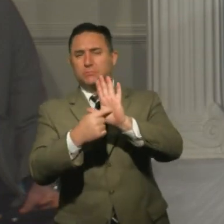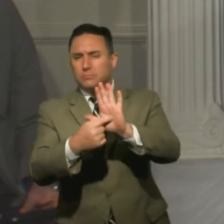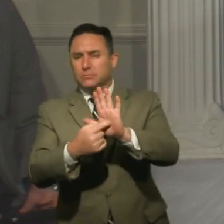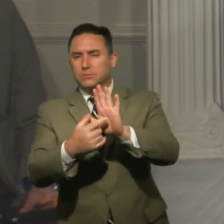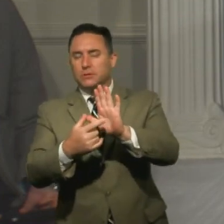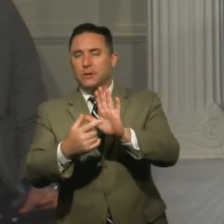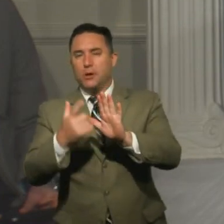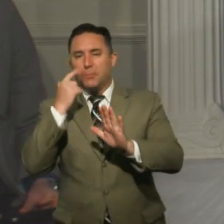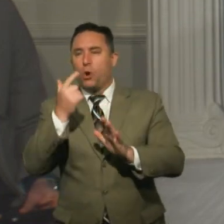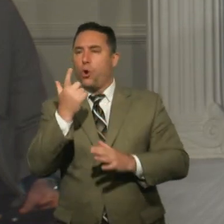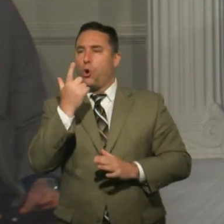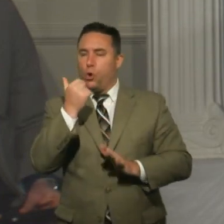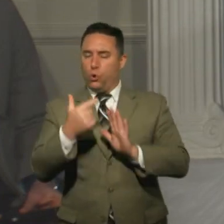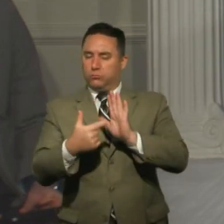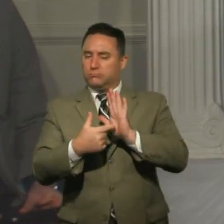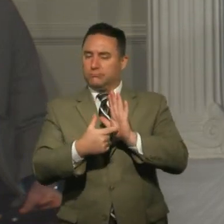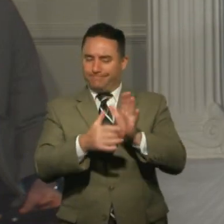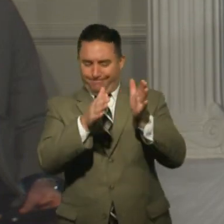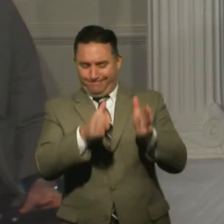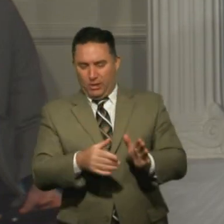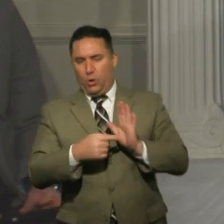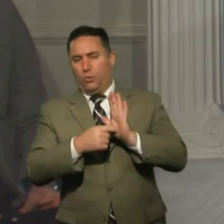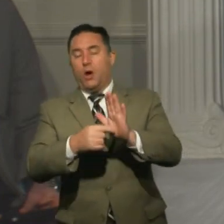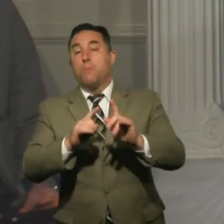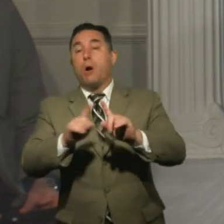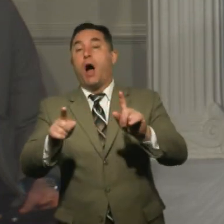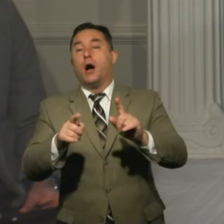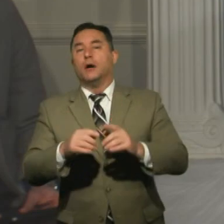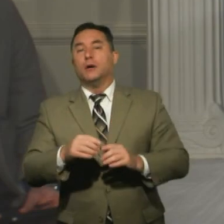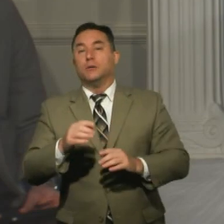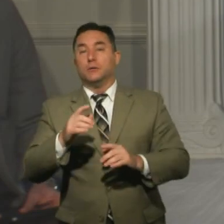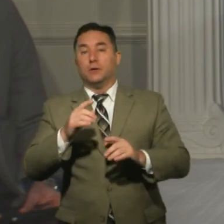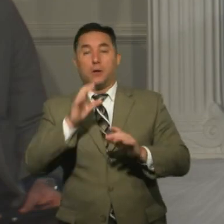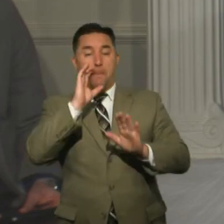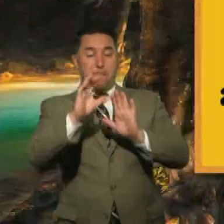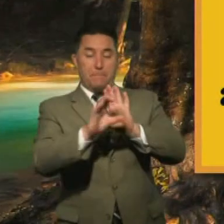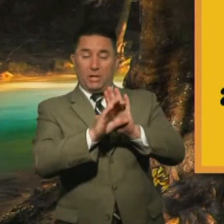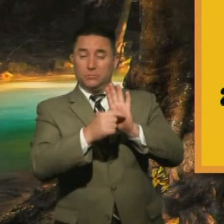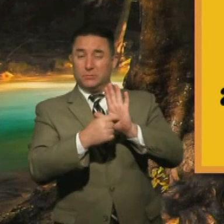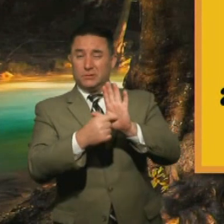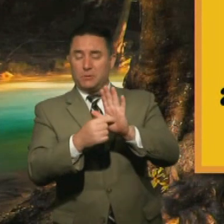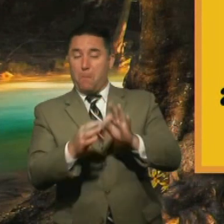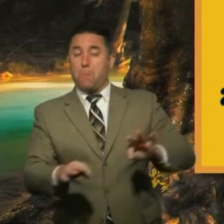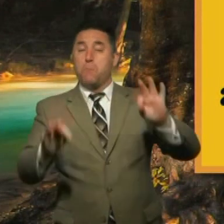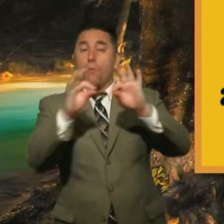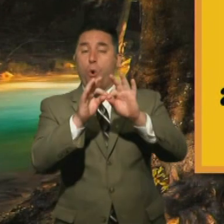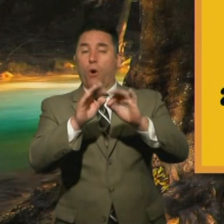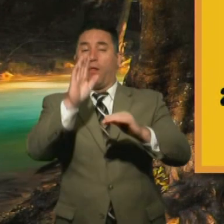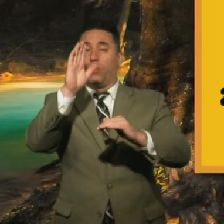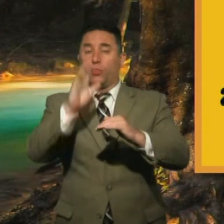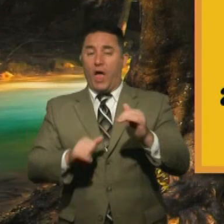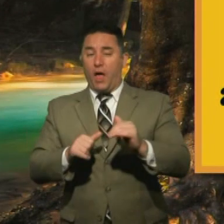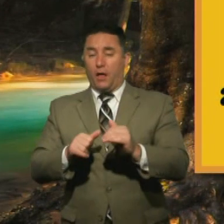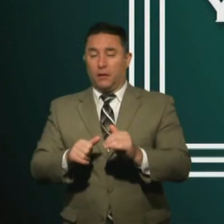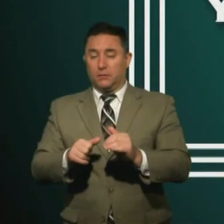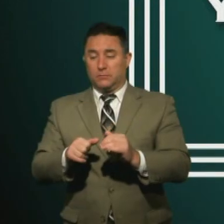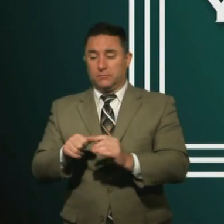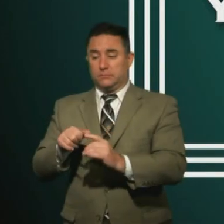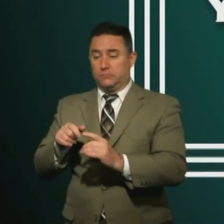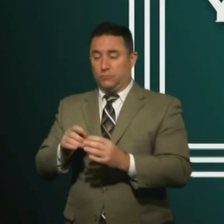because of who it represents. But when symbols become more important than what gives them value,